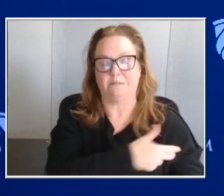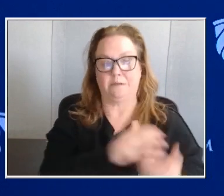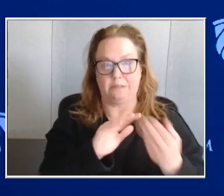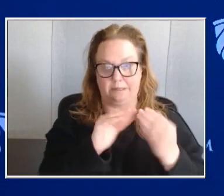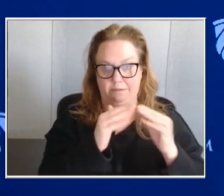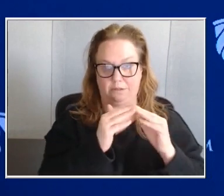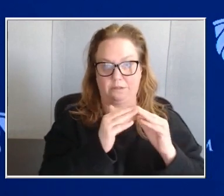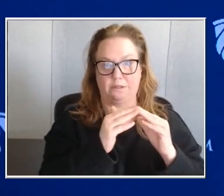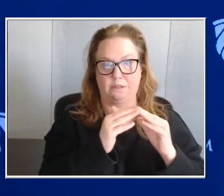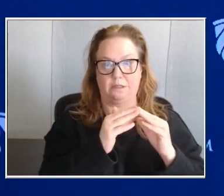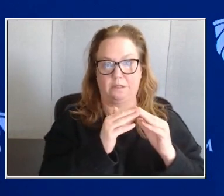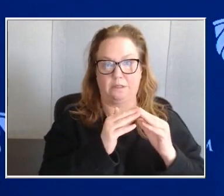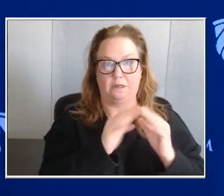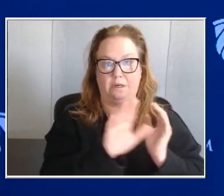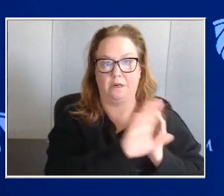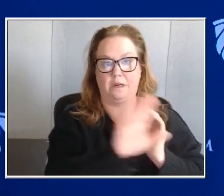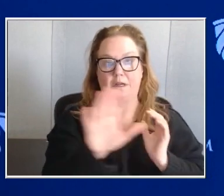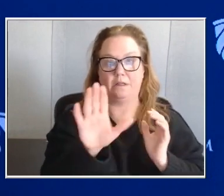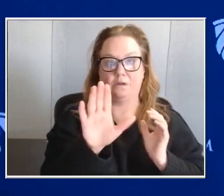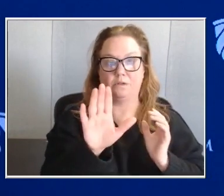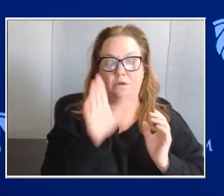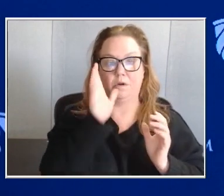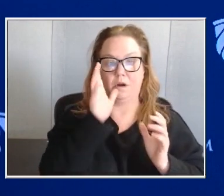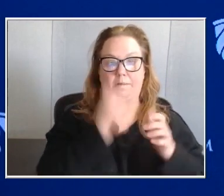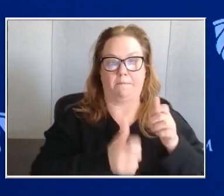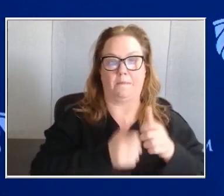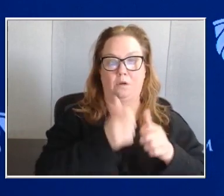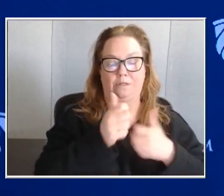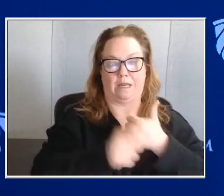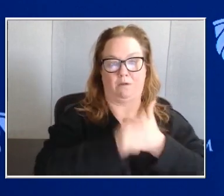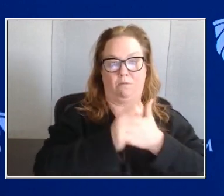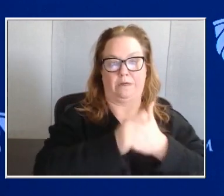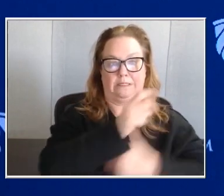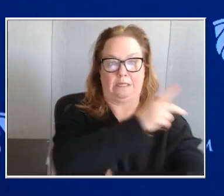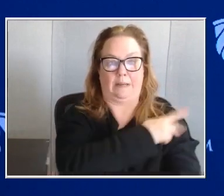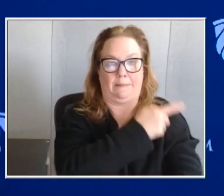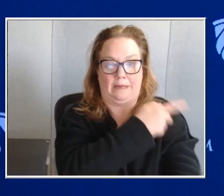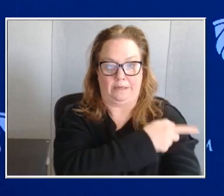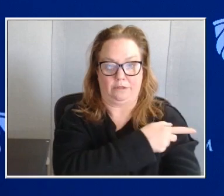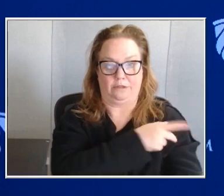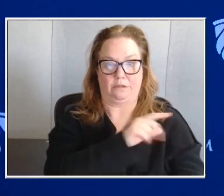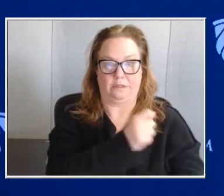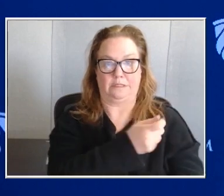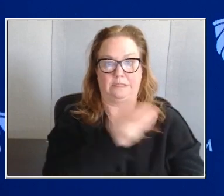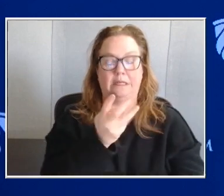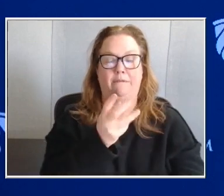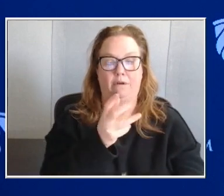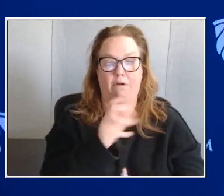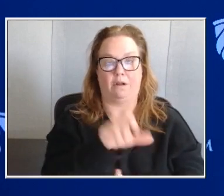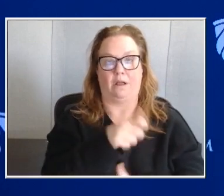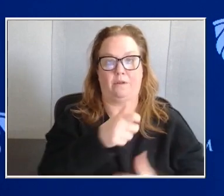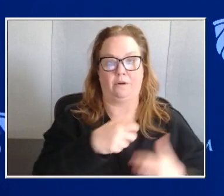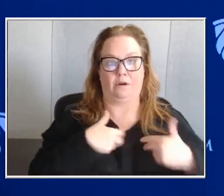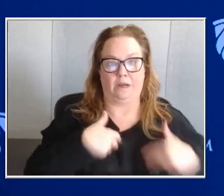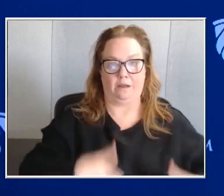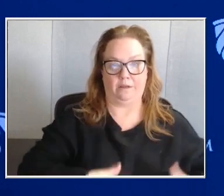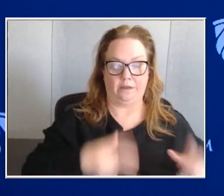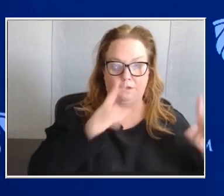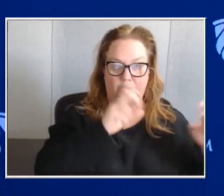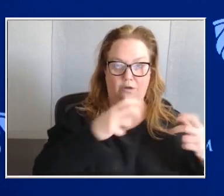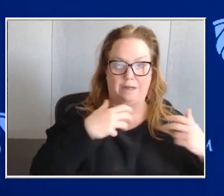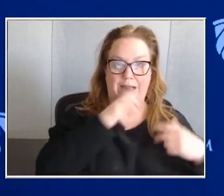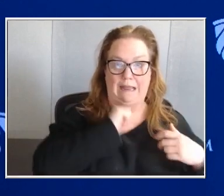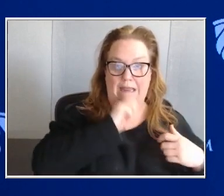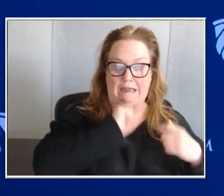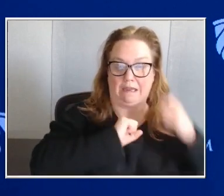Steve, those are going to be those most at-risk patients with several comorbidities, including age, but also